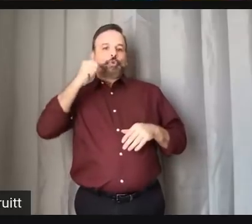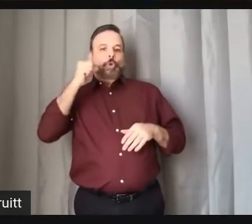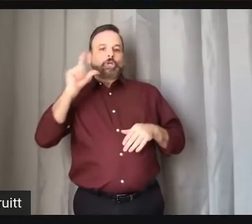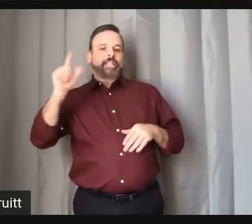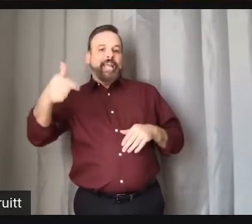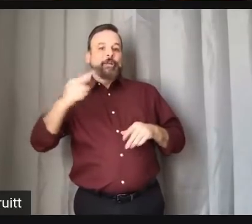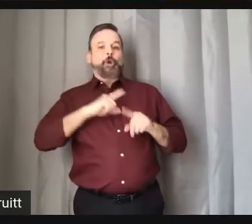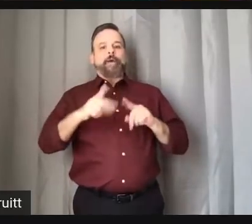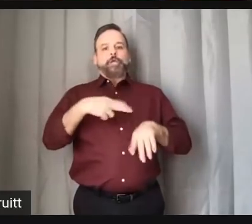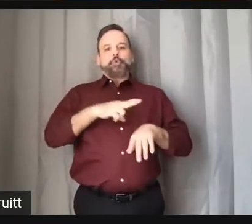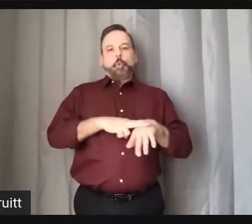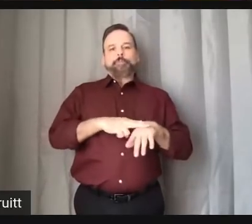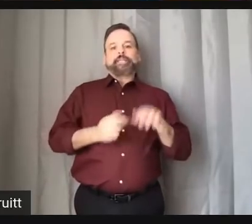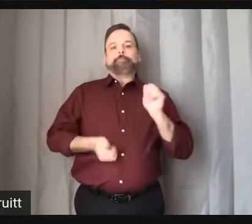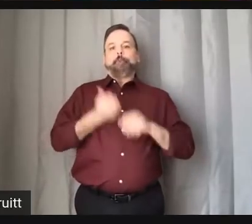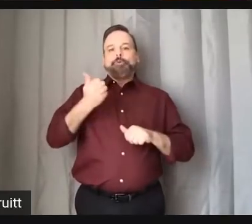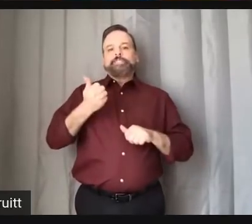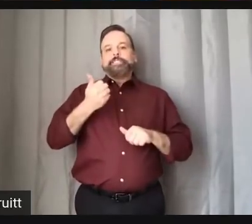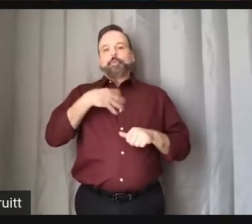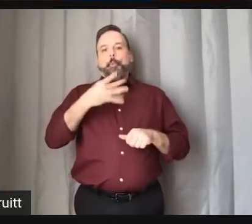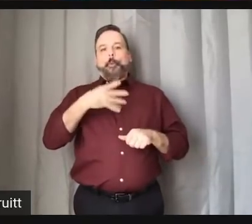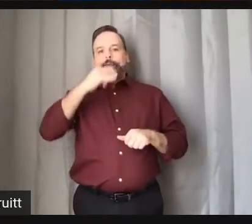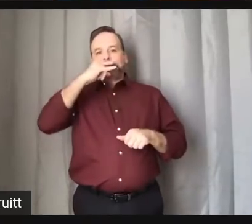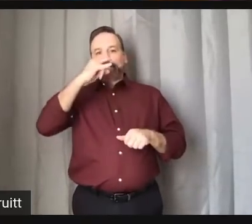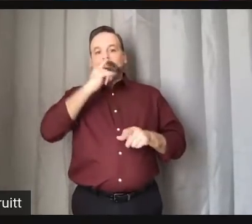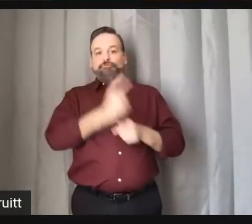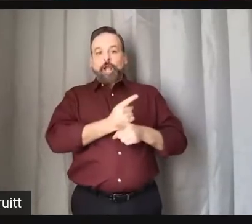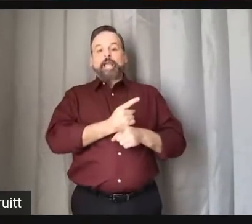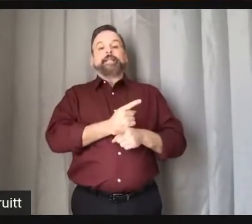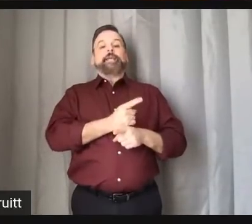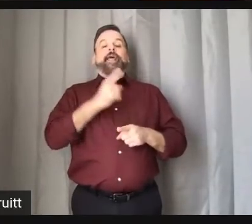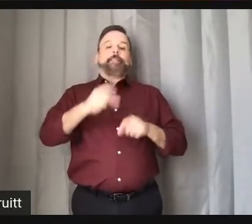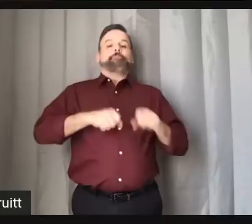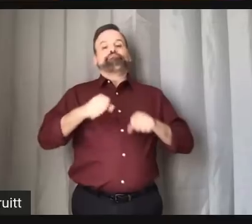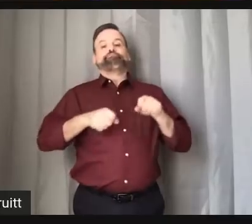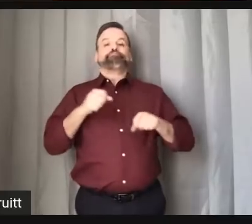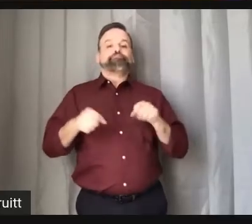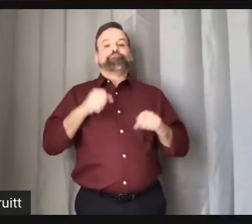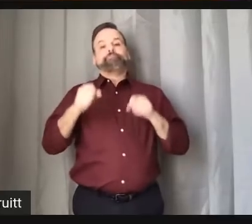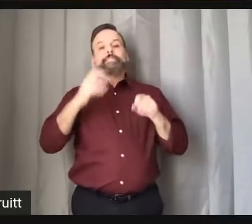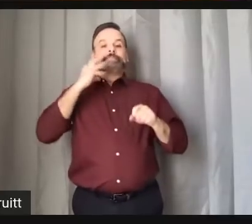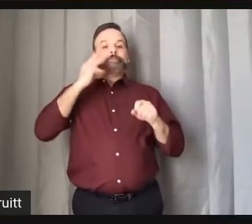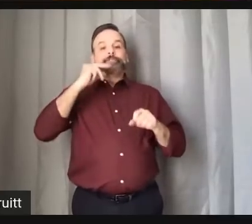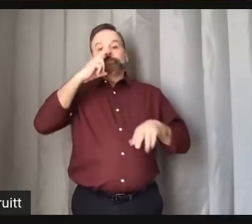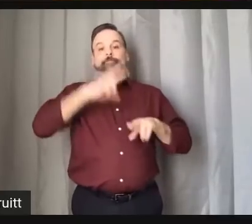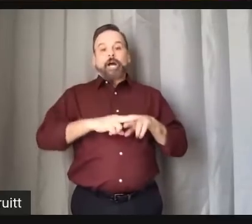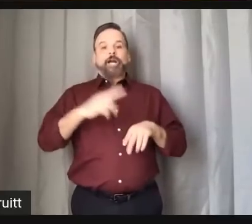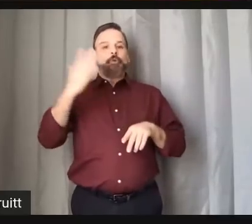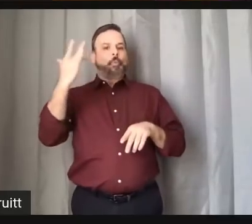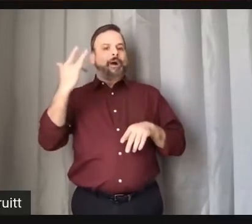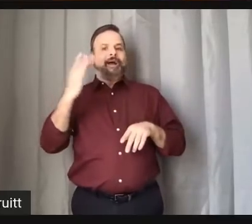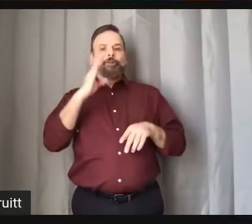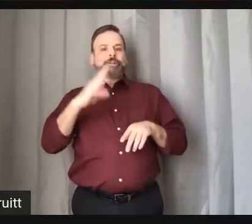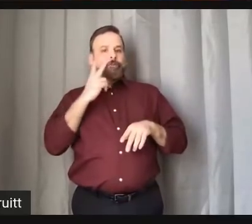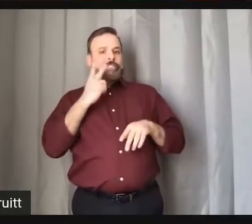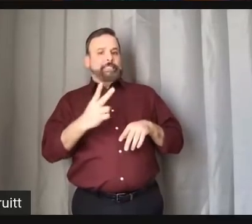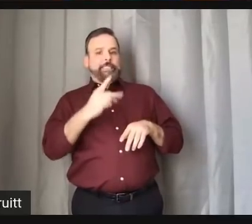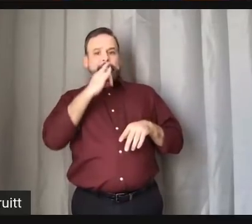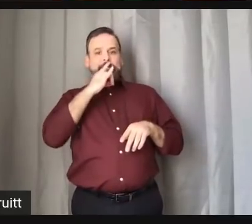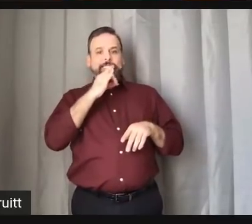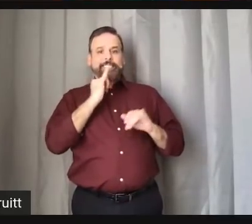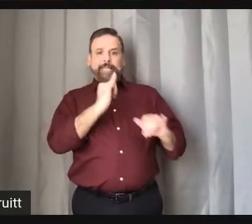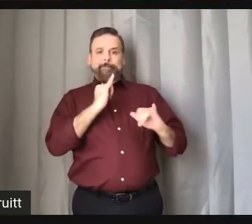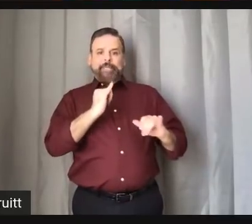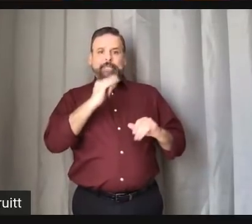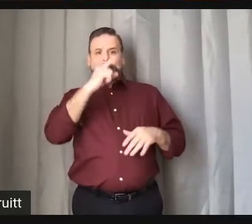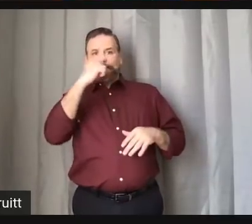it's usually like majority of white kids, right? And they're going somewhere and they're having this fun. And I was like, how come I never see, you know, kids like me, like a